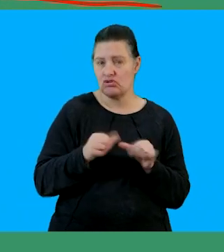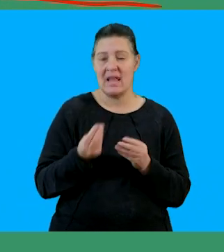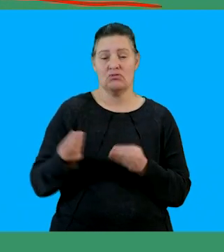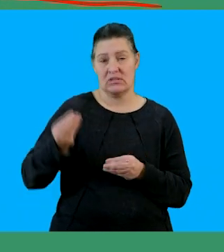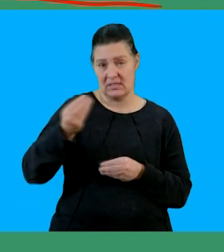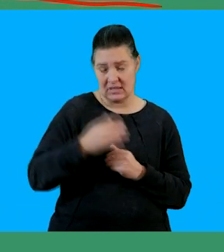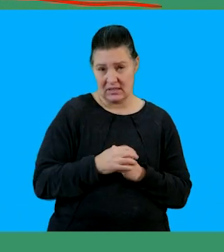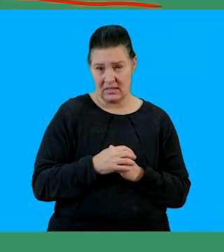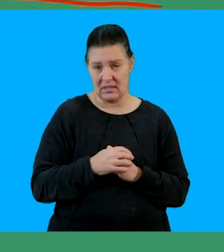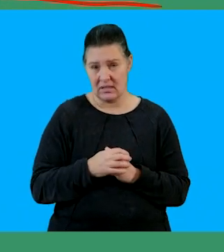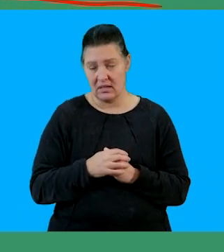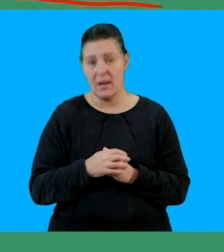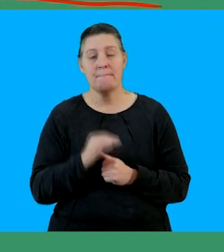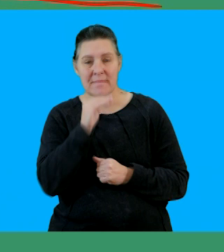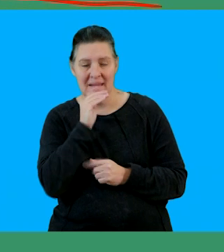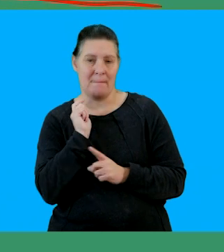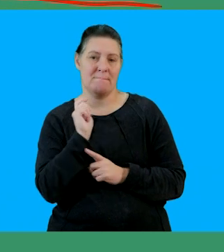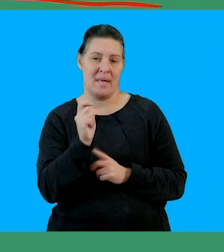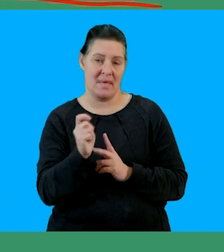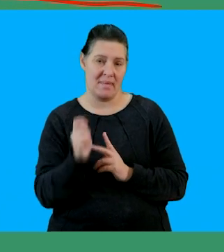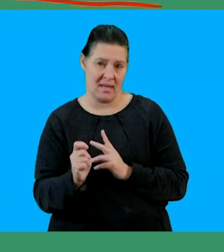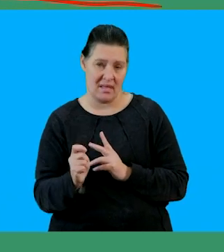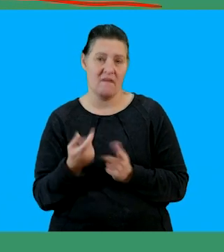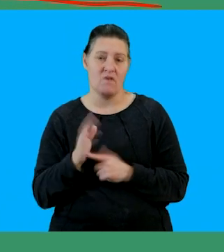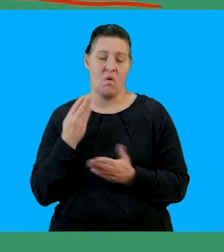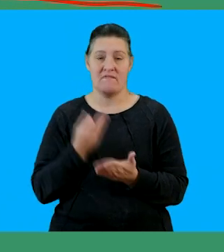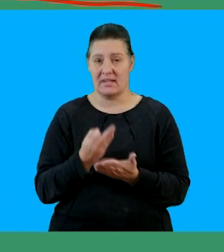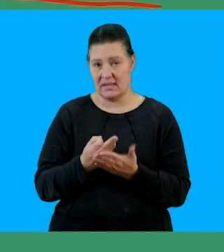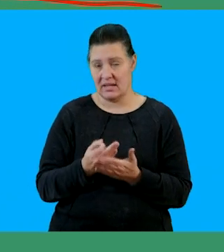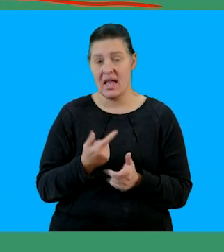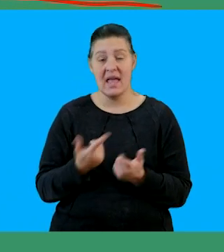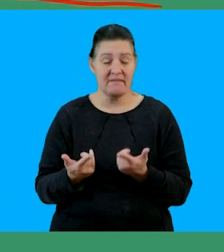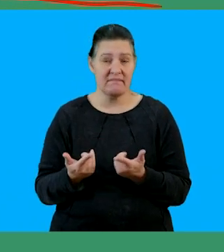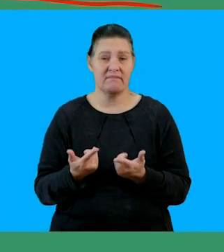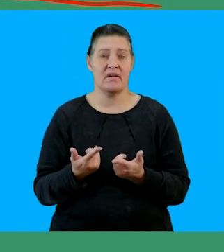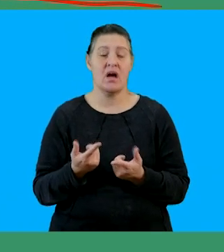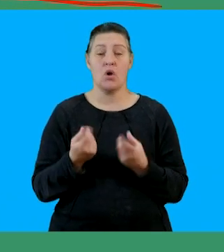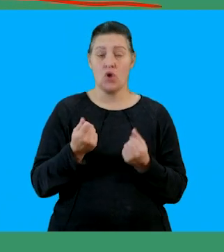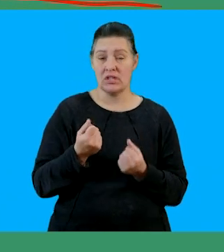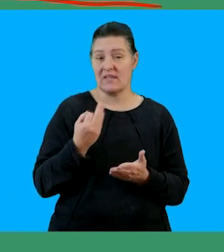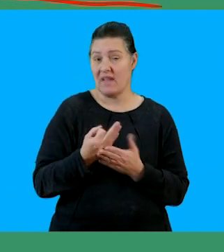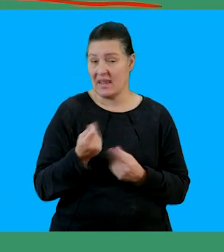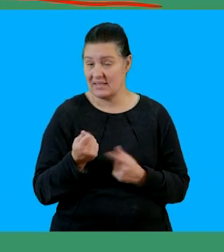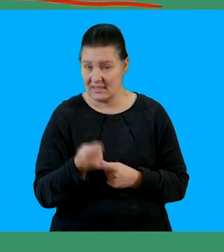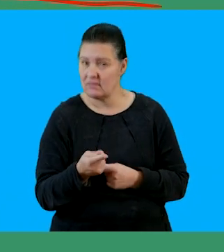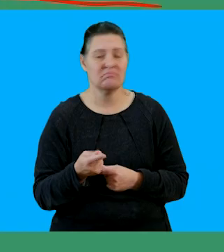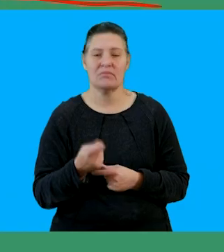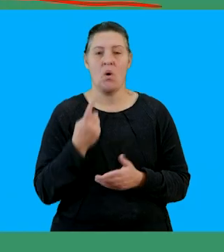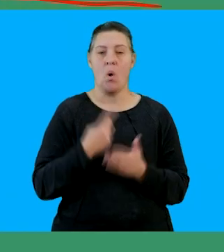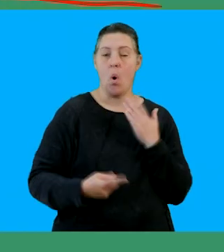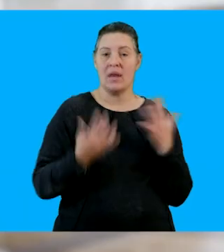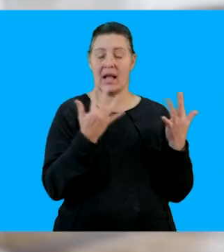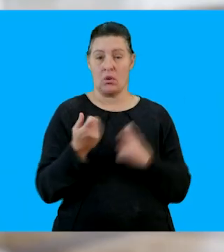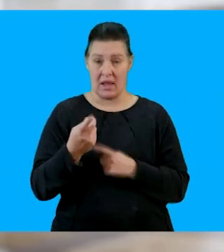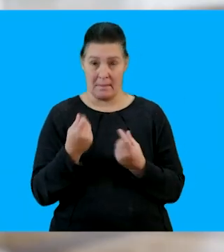in interest, in the interest that must be paid for the funding. So obviously the cost of financing, we are not going to